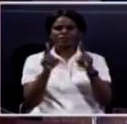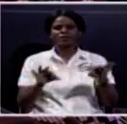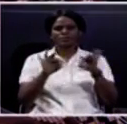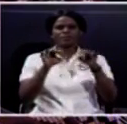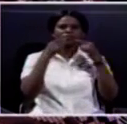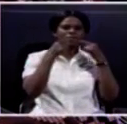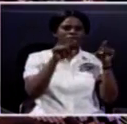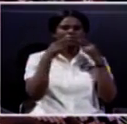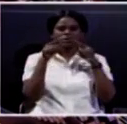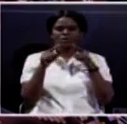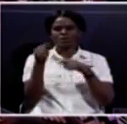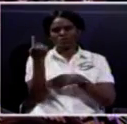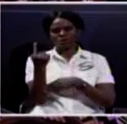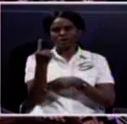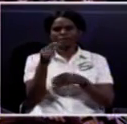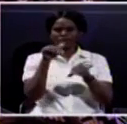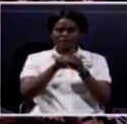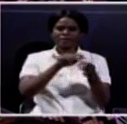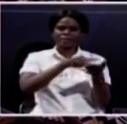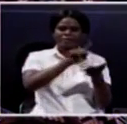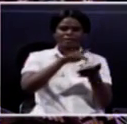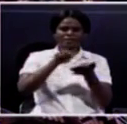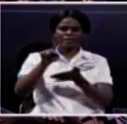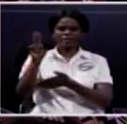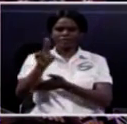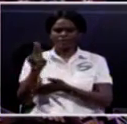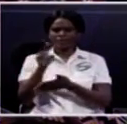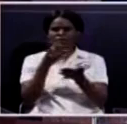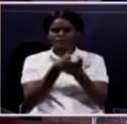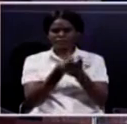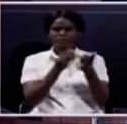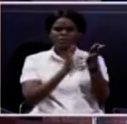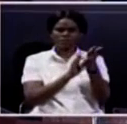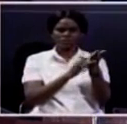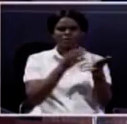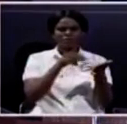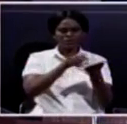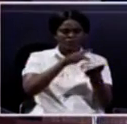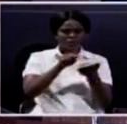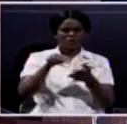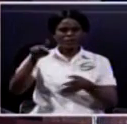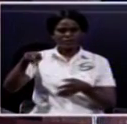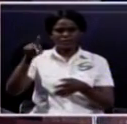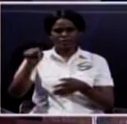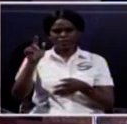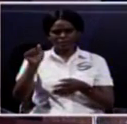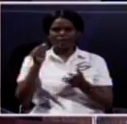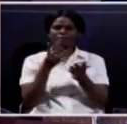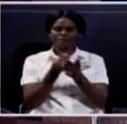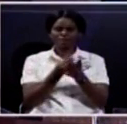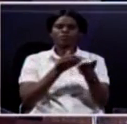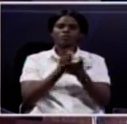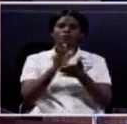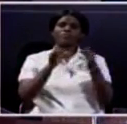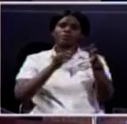of them concerns payment of user fees and fees, school fees and PTF funds. Correct. I want you